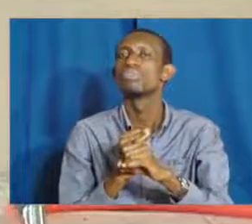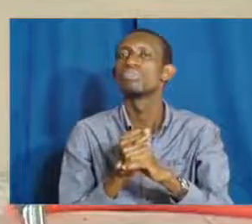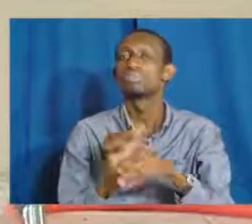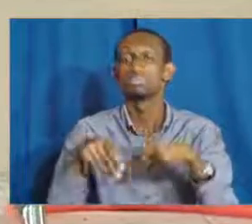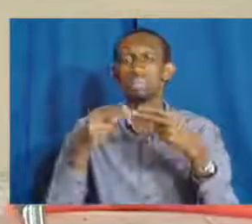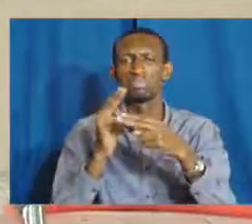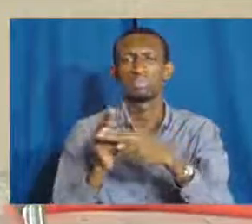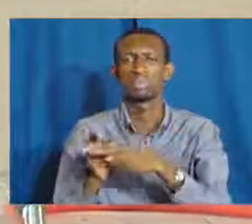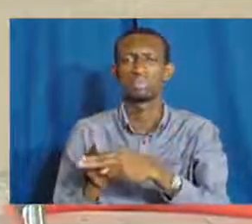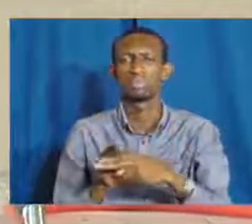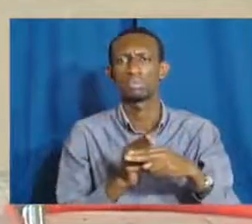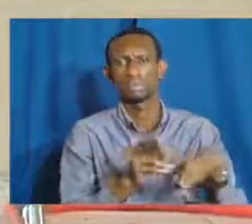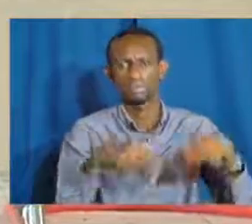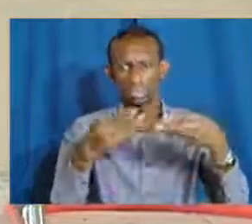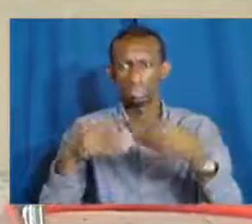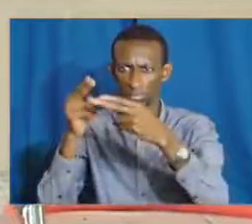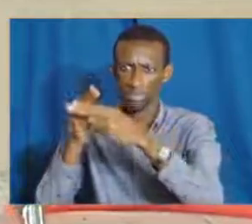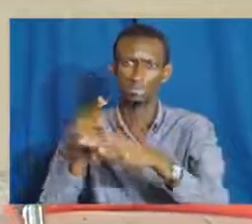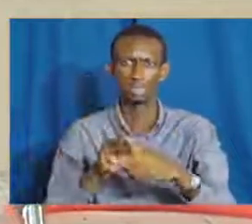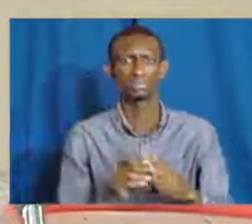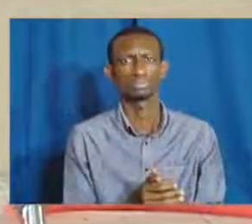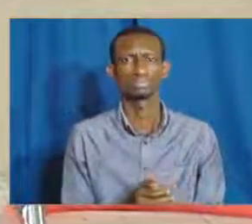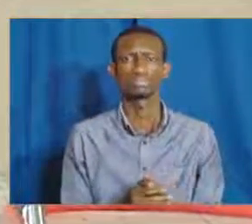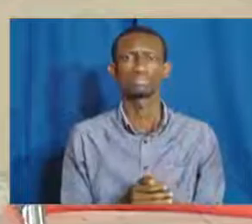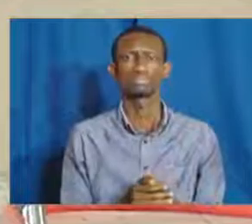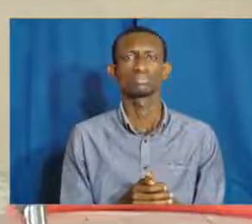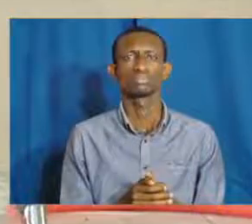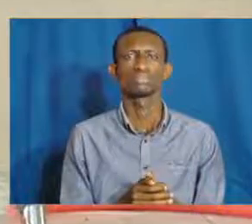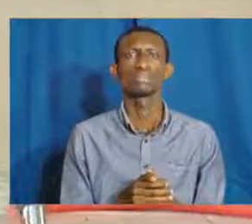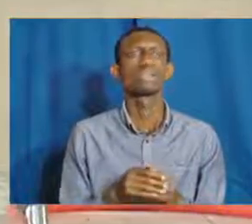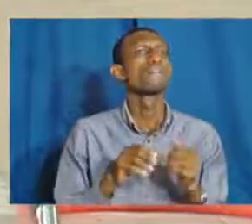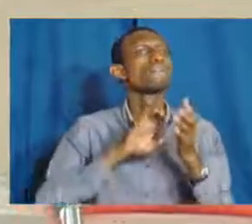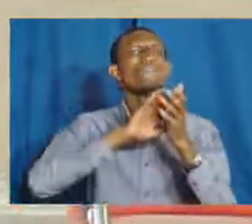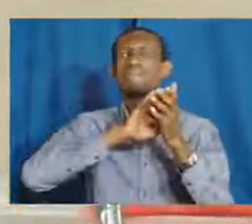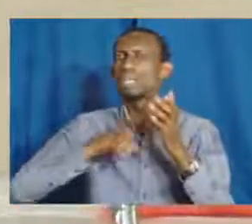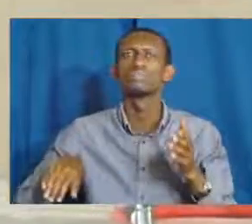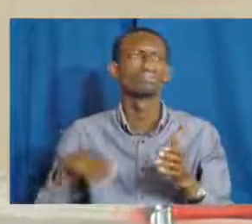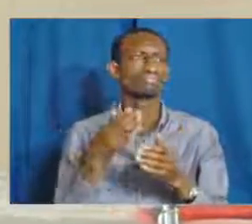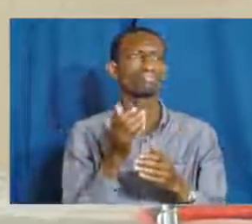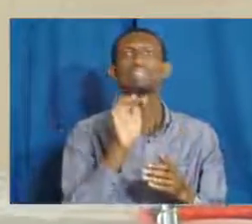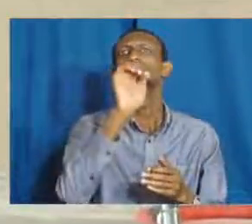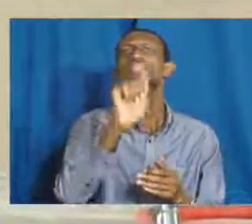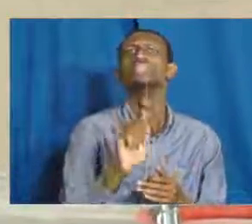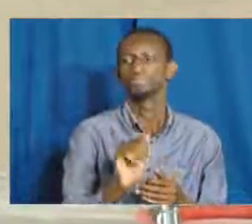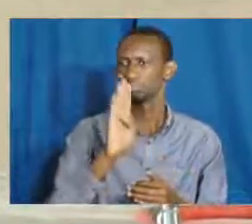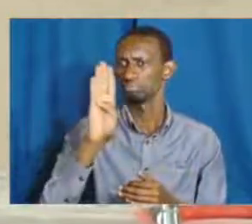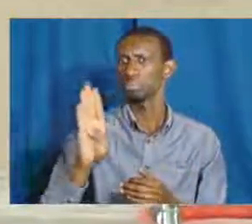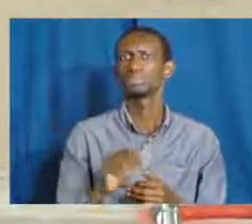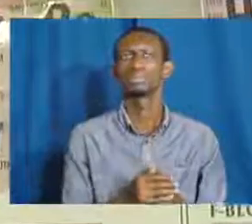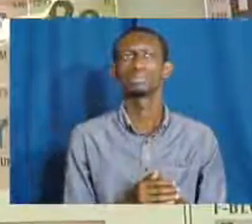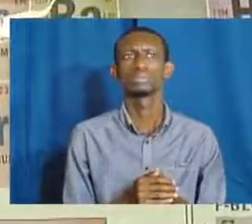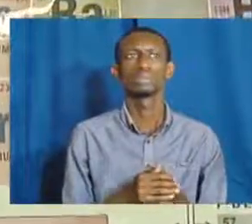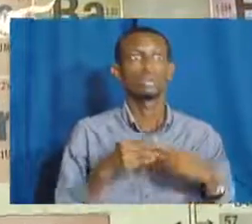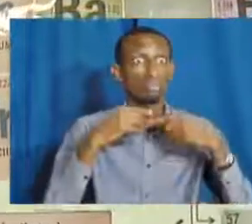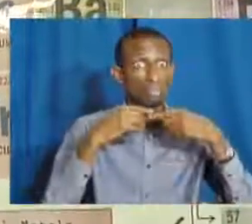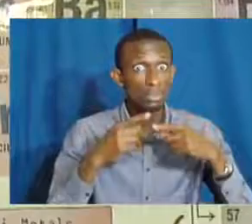naming of these compounds that has been adopted don't have this A and B. So we still